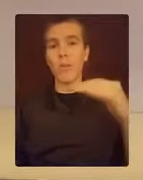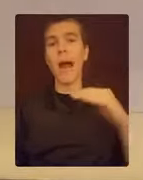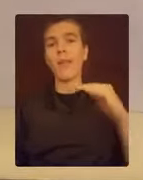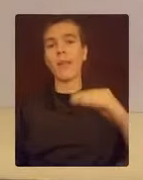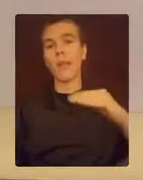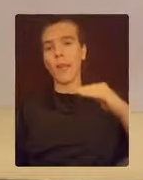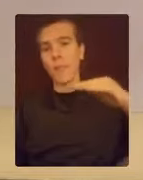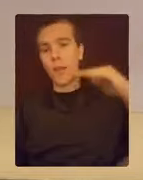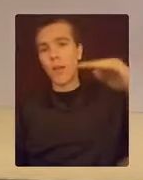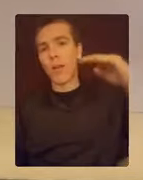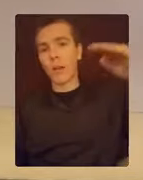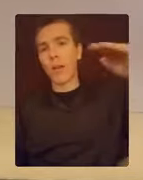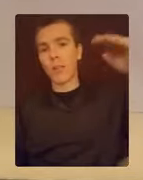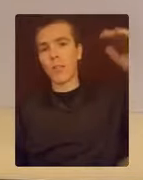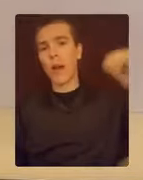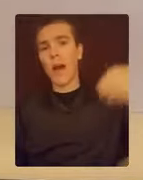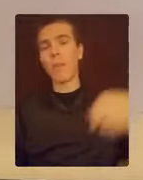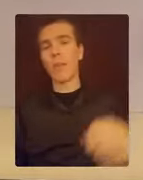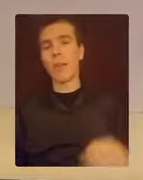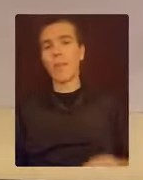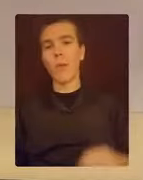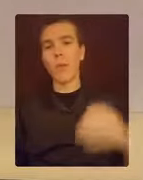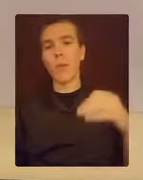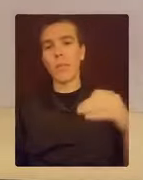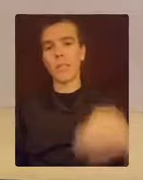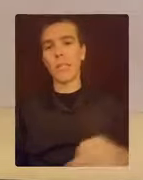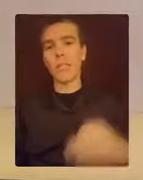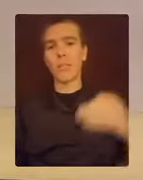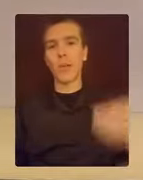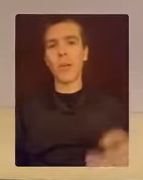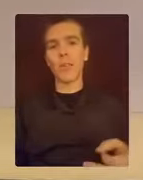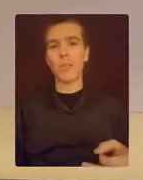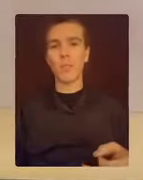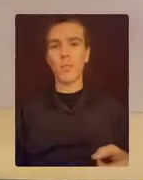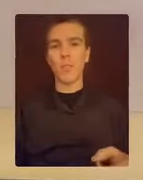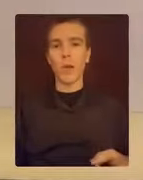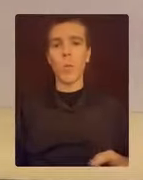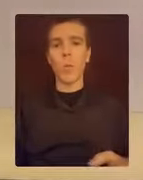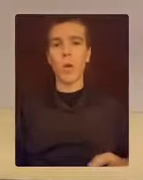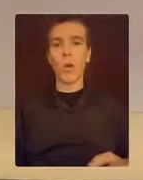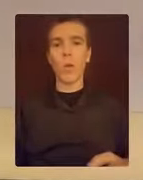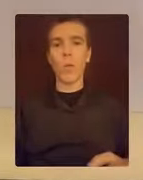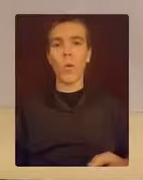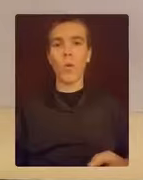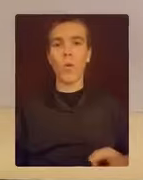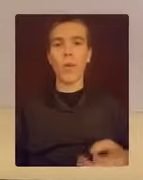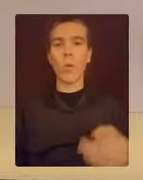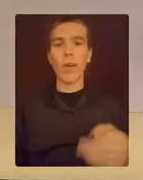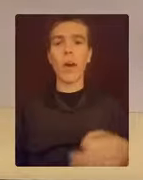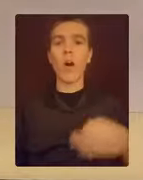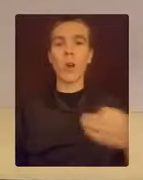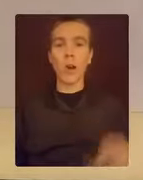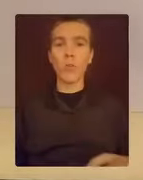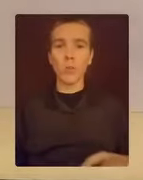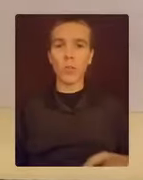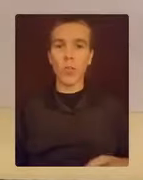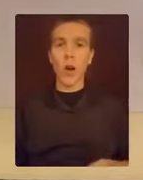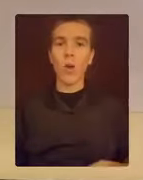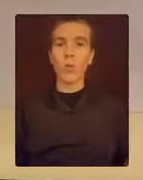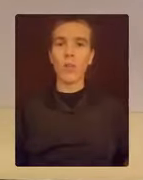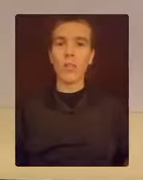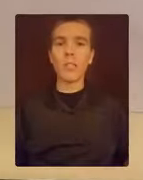of reality, I believe that when we see spirits, what we call